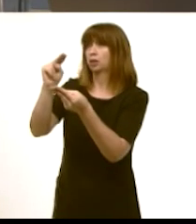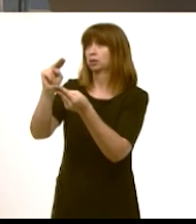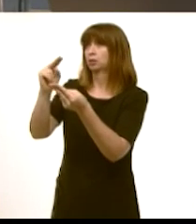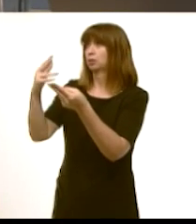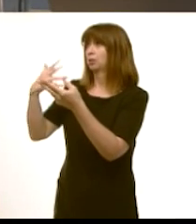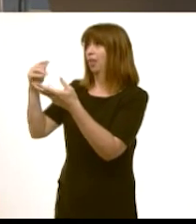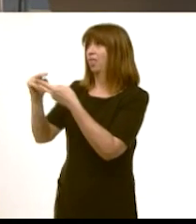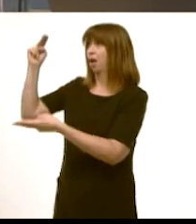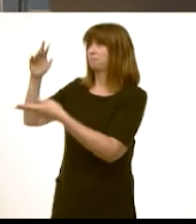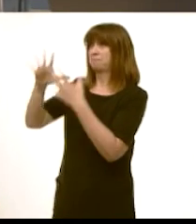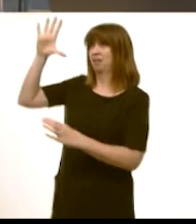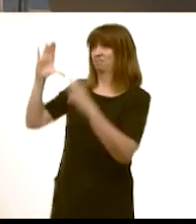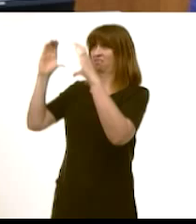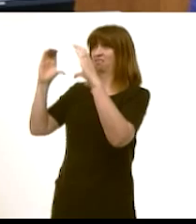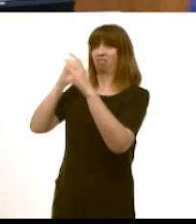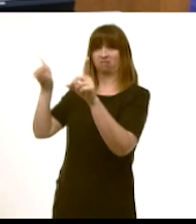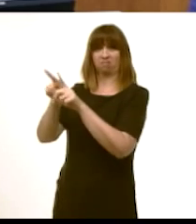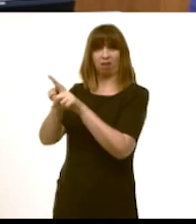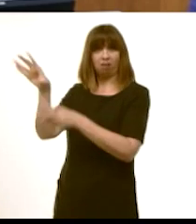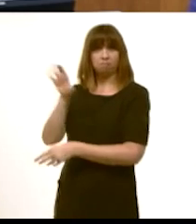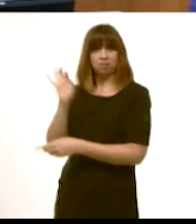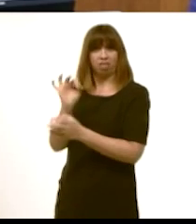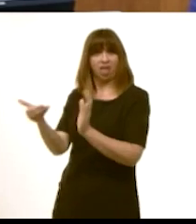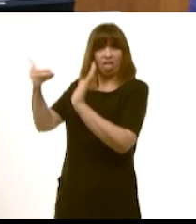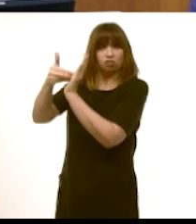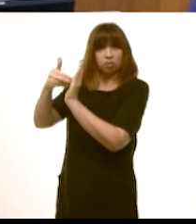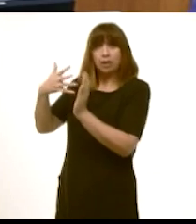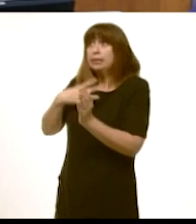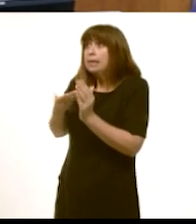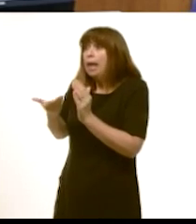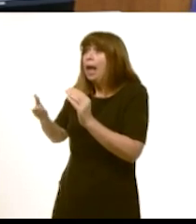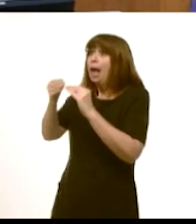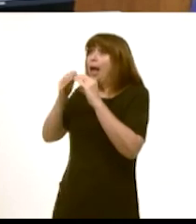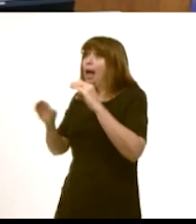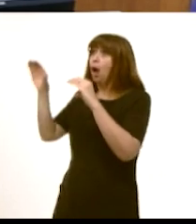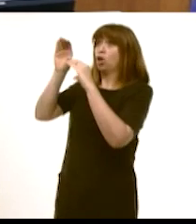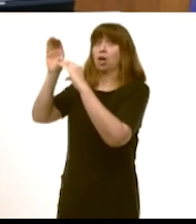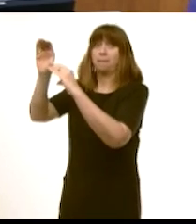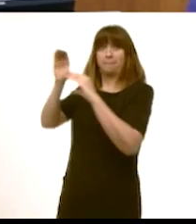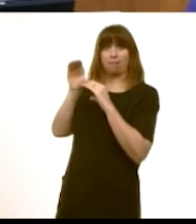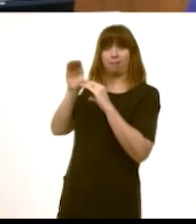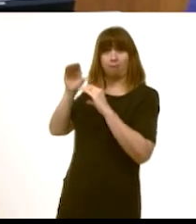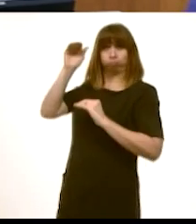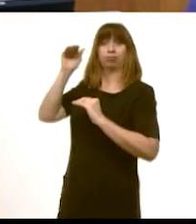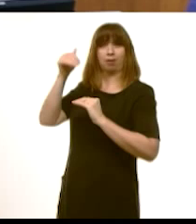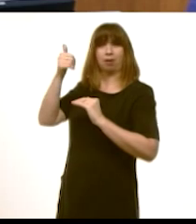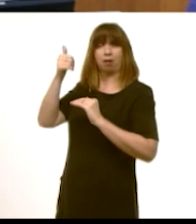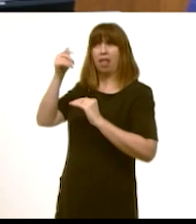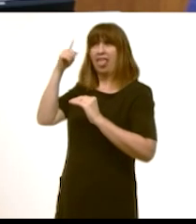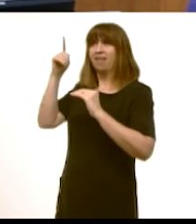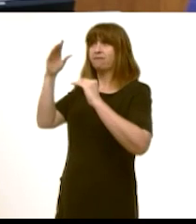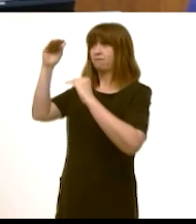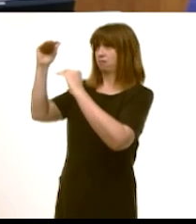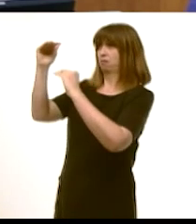is worrying, because unless, of course, there is new money added to the Department of Health budget, then the consequential will not